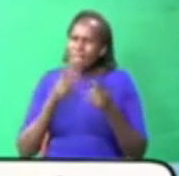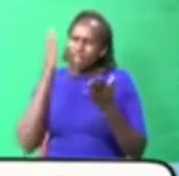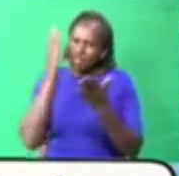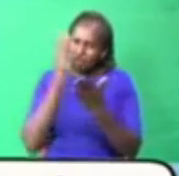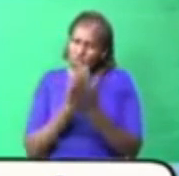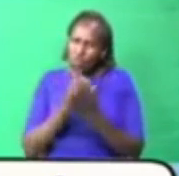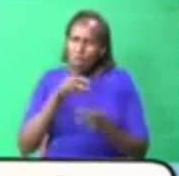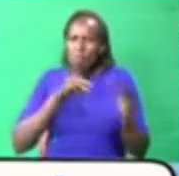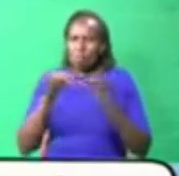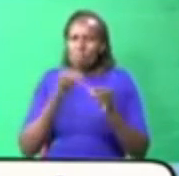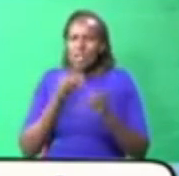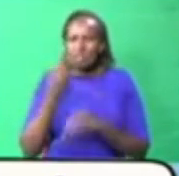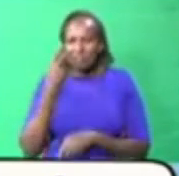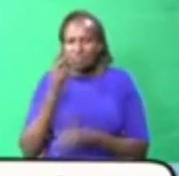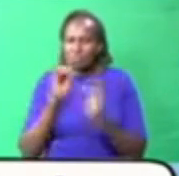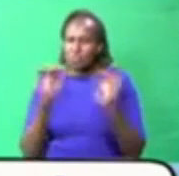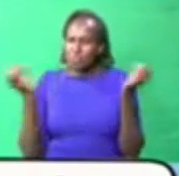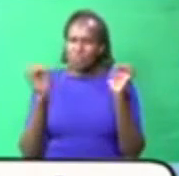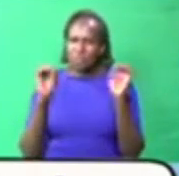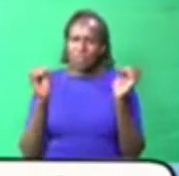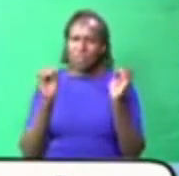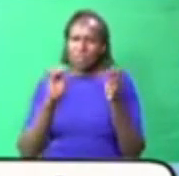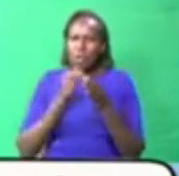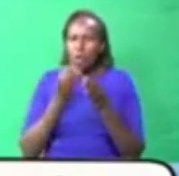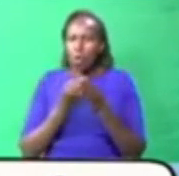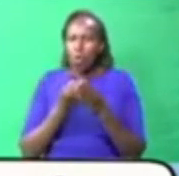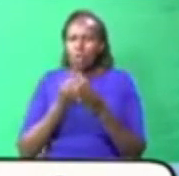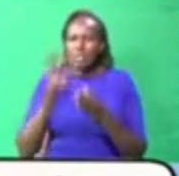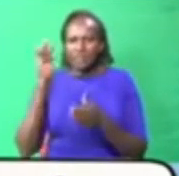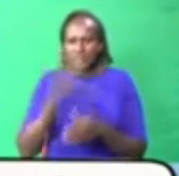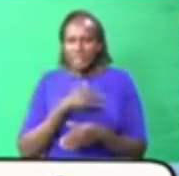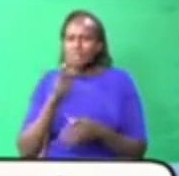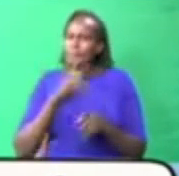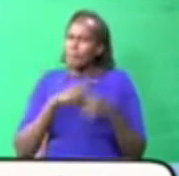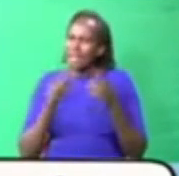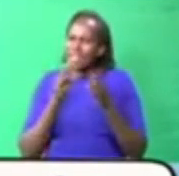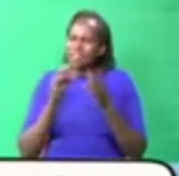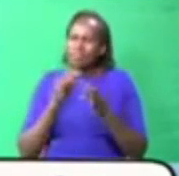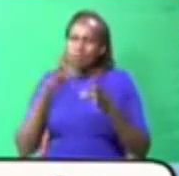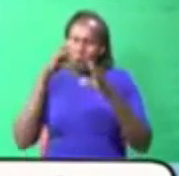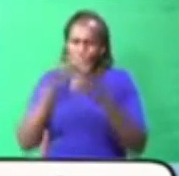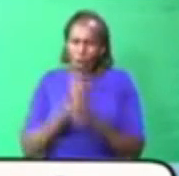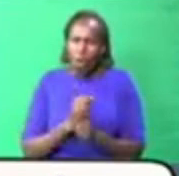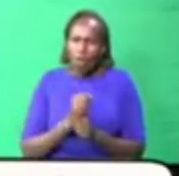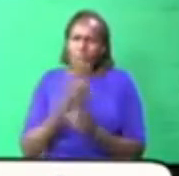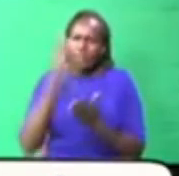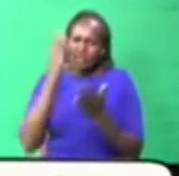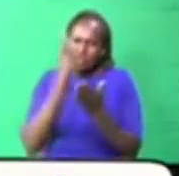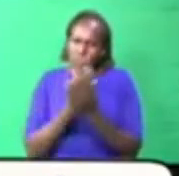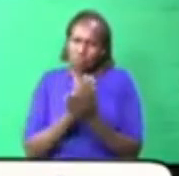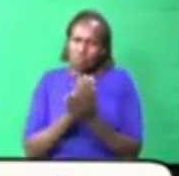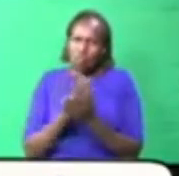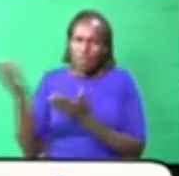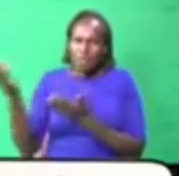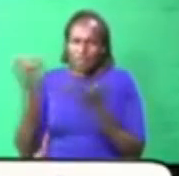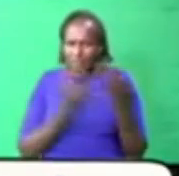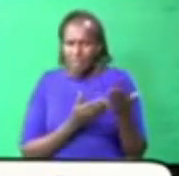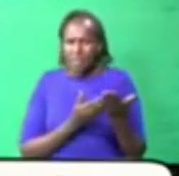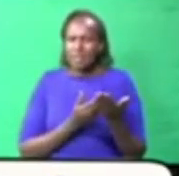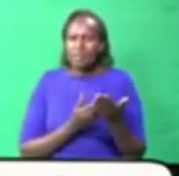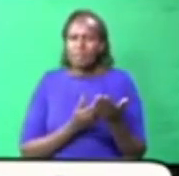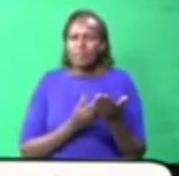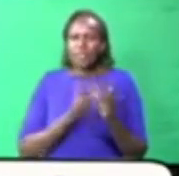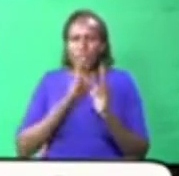may not be visible, may not be tangible. But let me, if you hold on to the truth, it will bring tangible